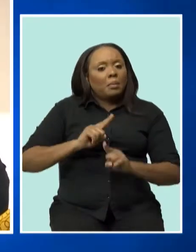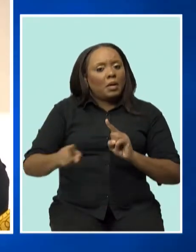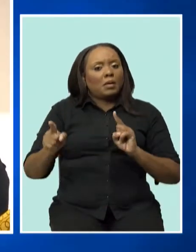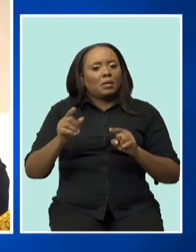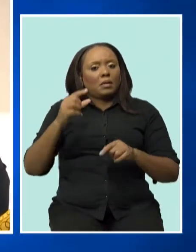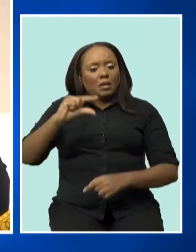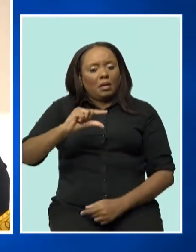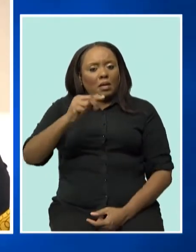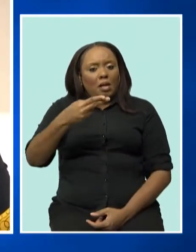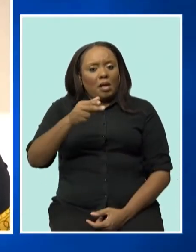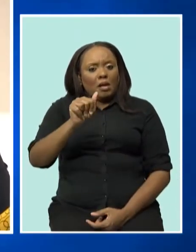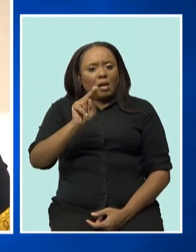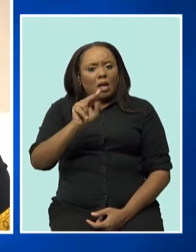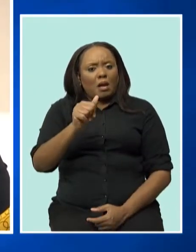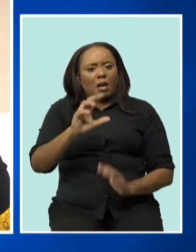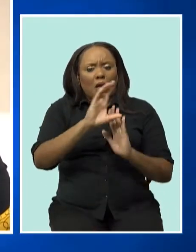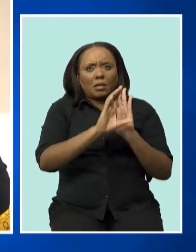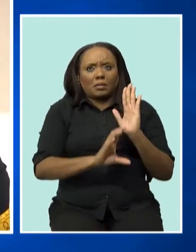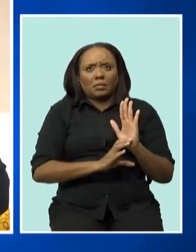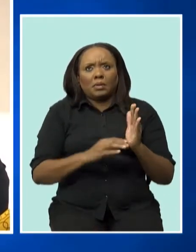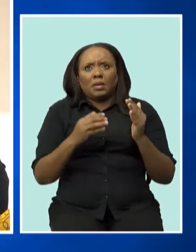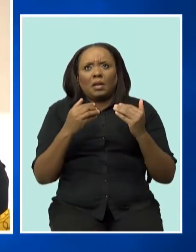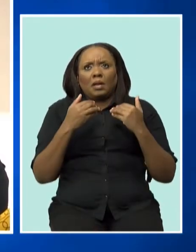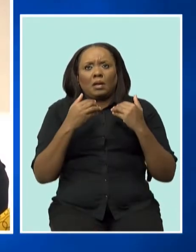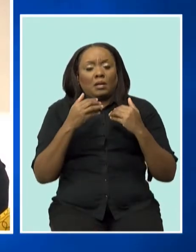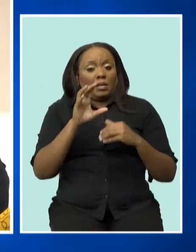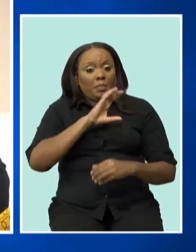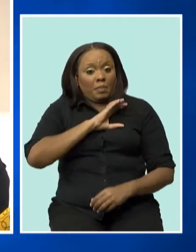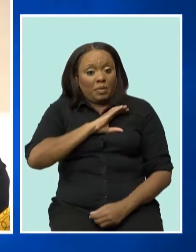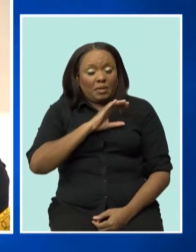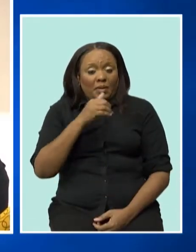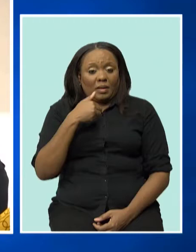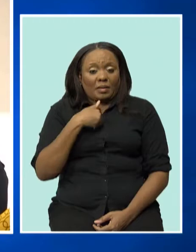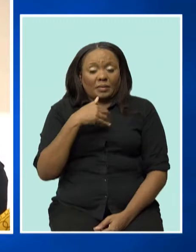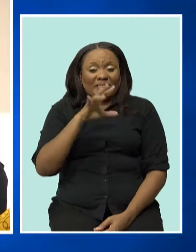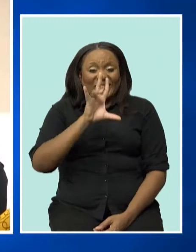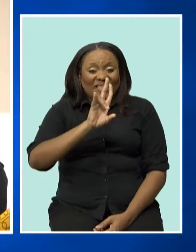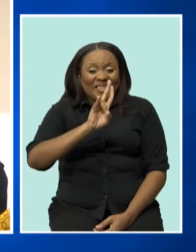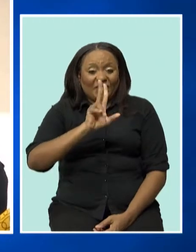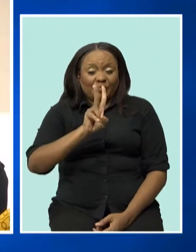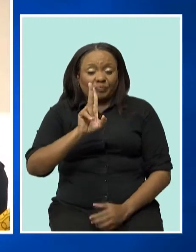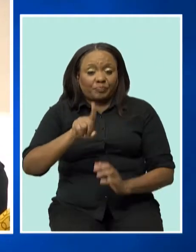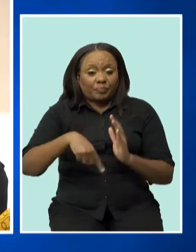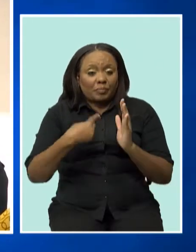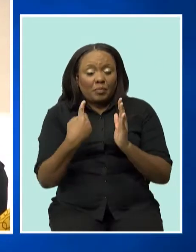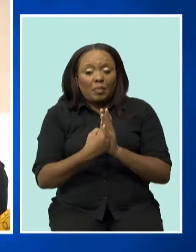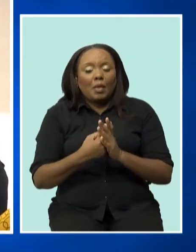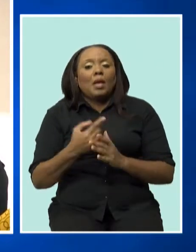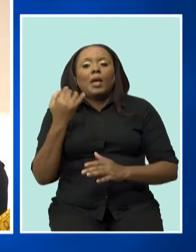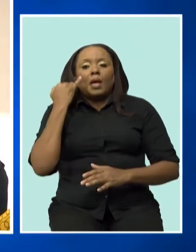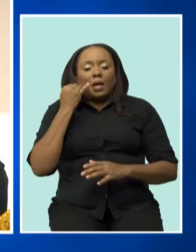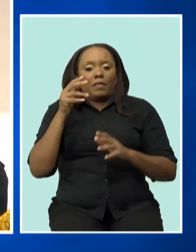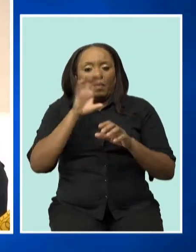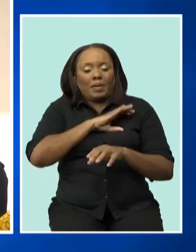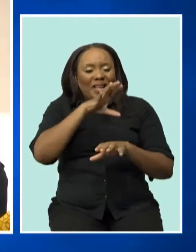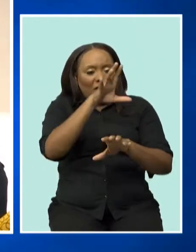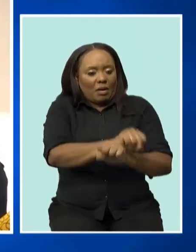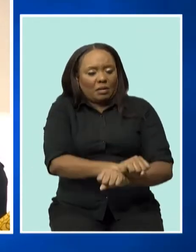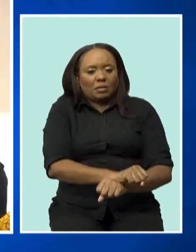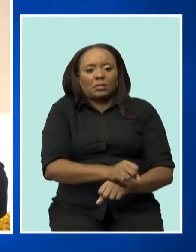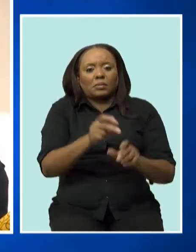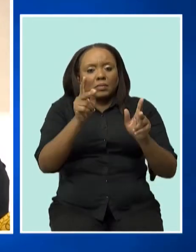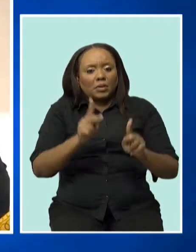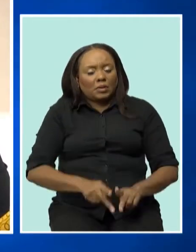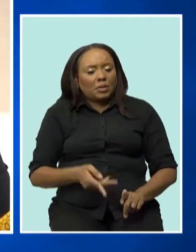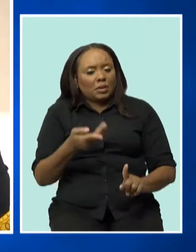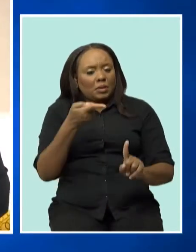the police only have 72 hours to hold a person after arrest. After they arrest that person,